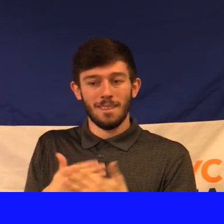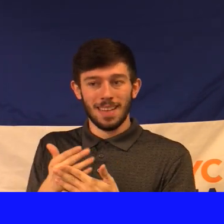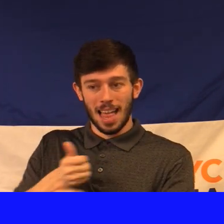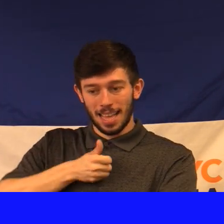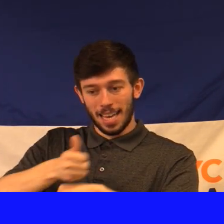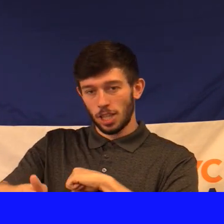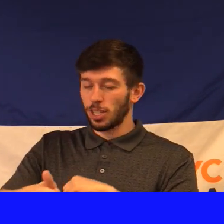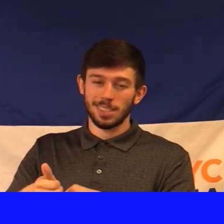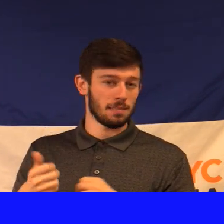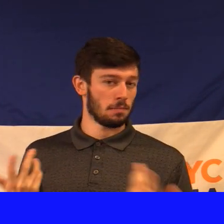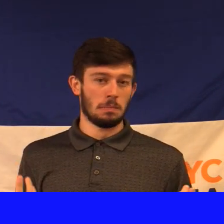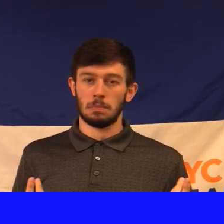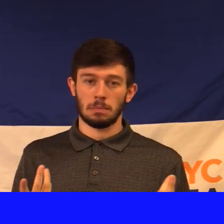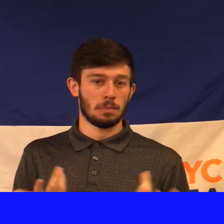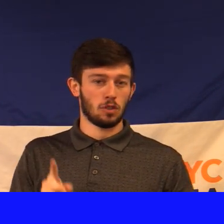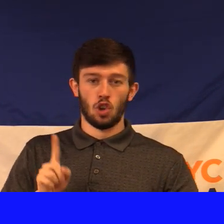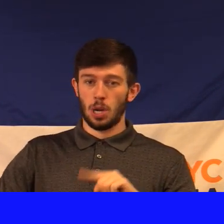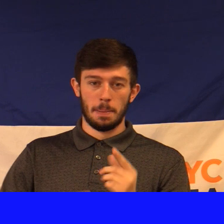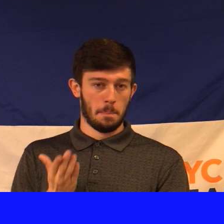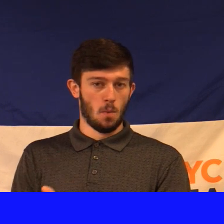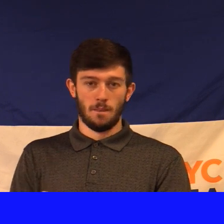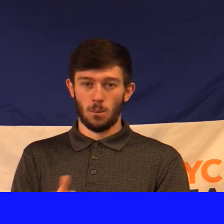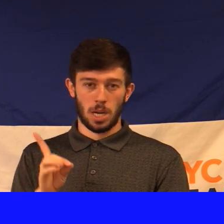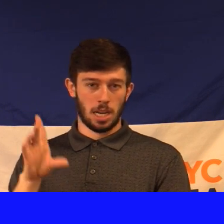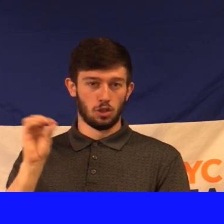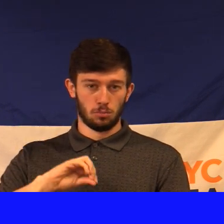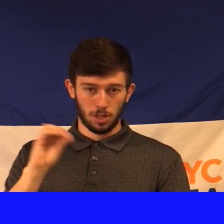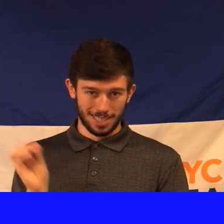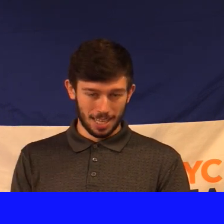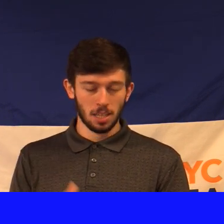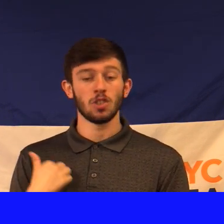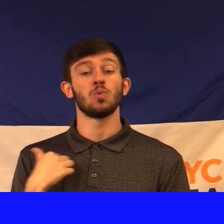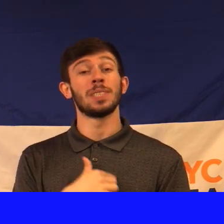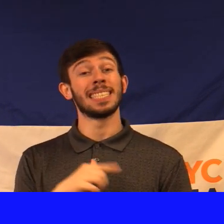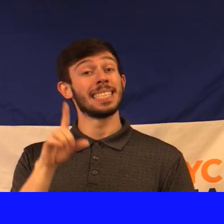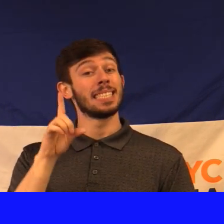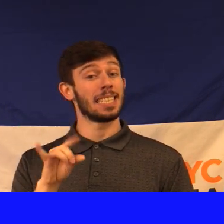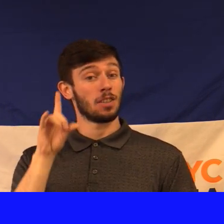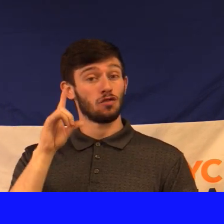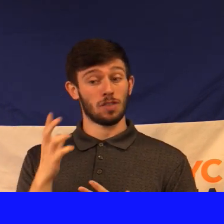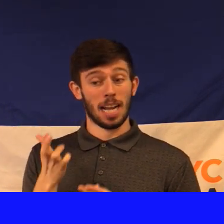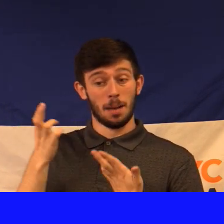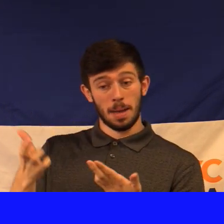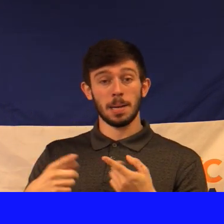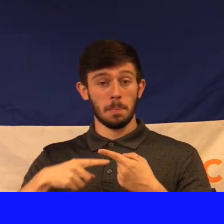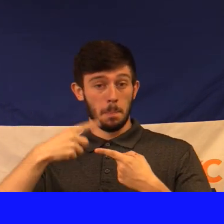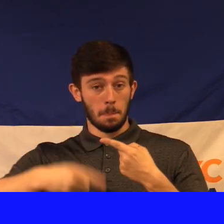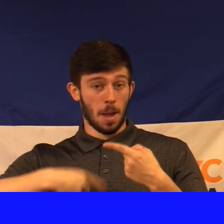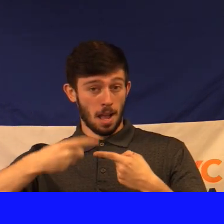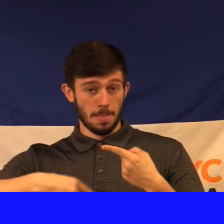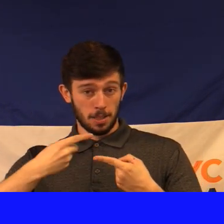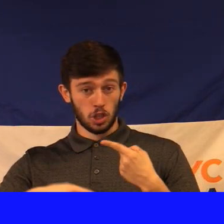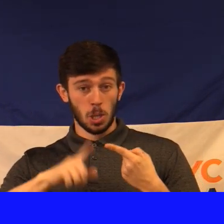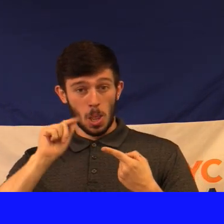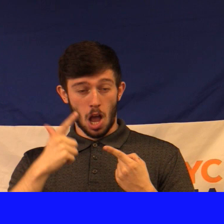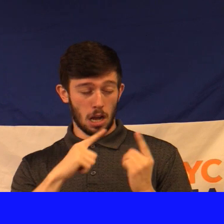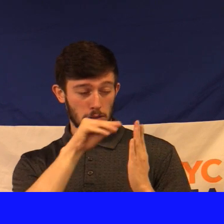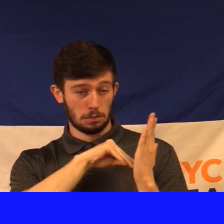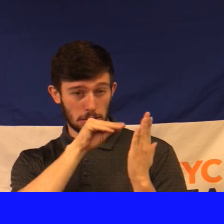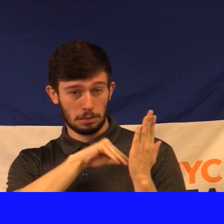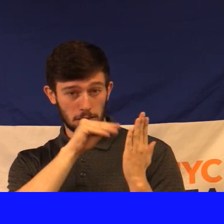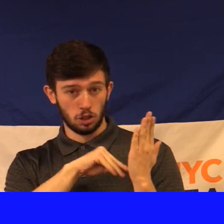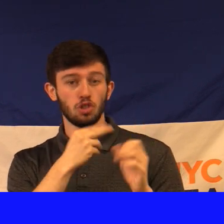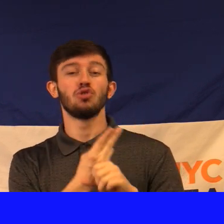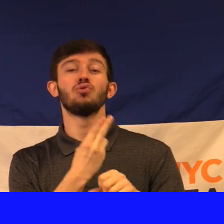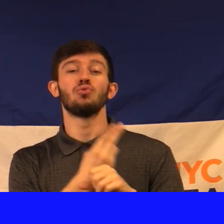in the letter could not be substantiated. We did recommend, however, that a mileage log be used by